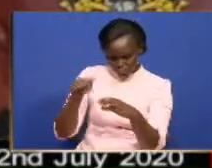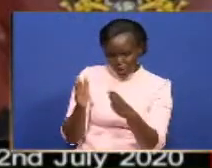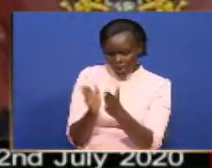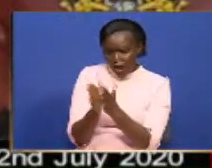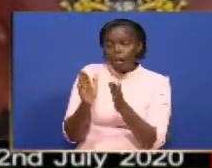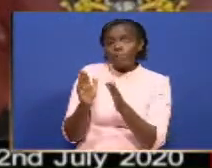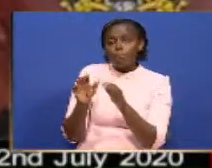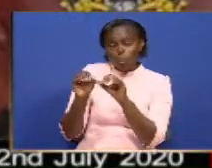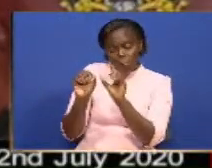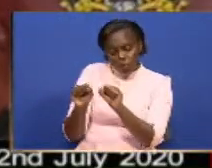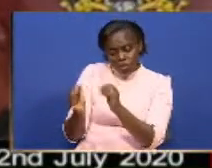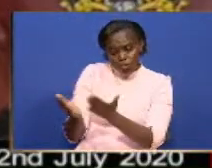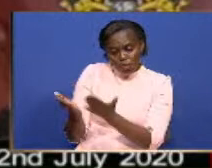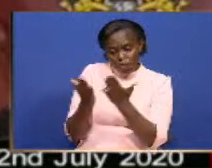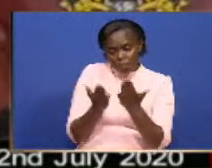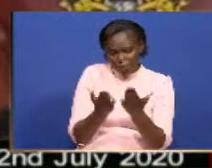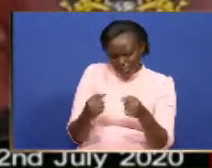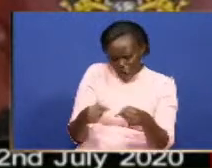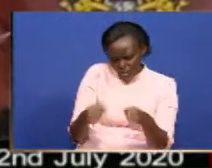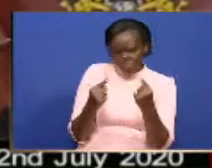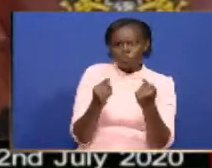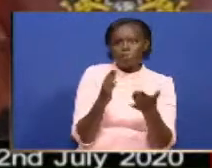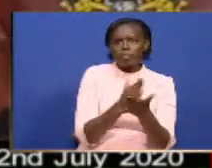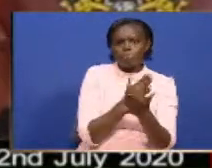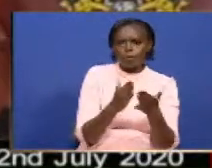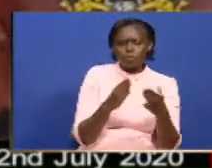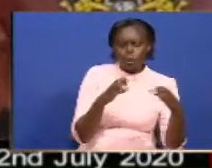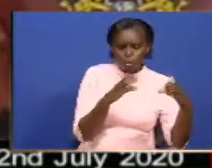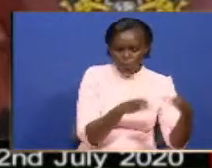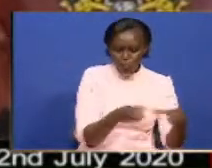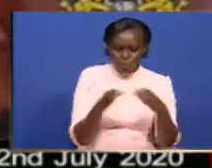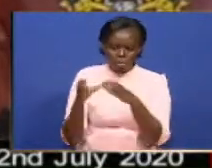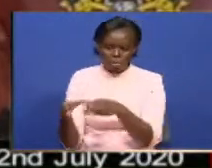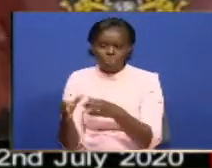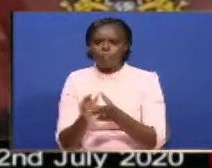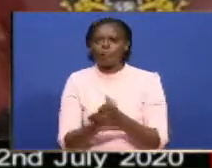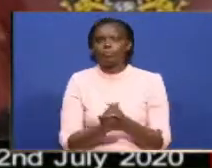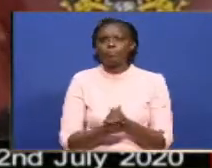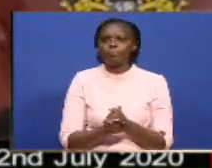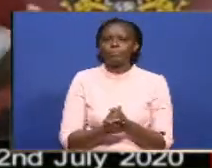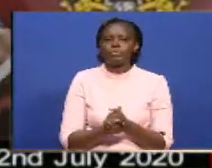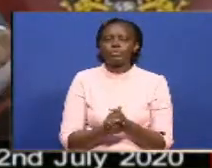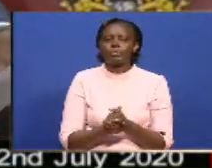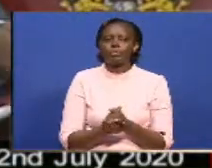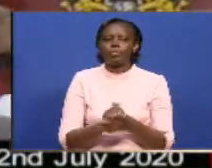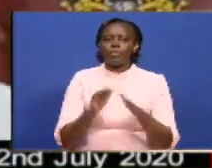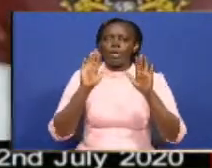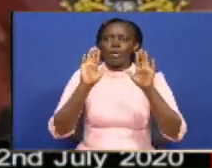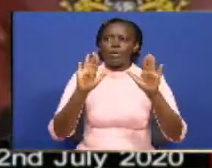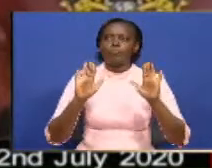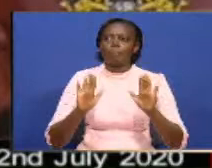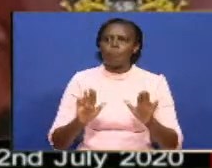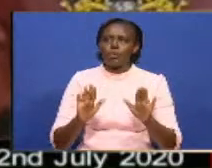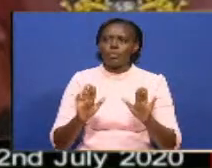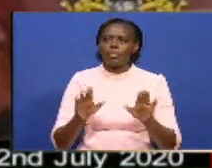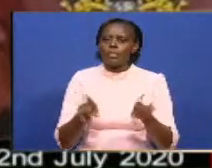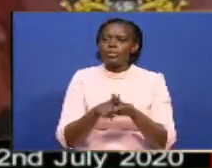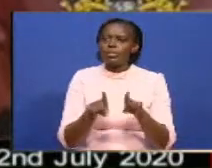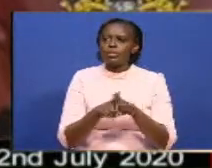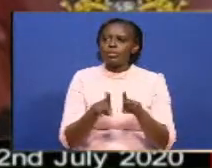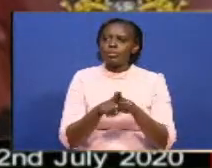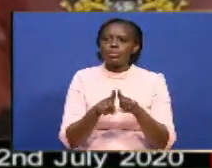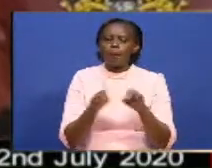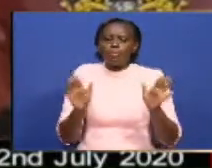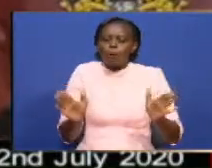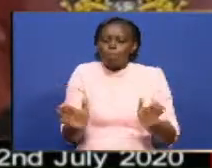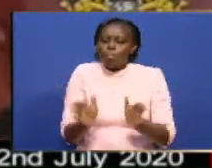hence causing some conflict between those communities. It is therefore important that even as we look at the welfare